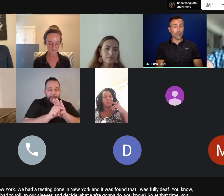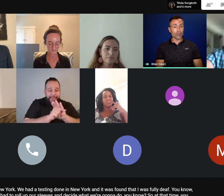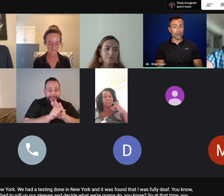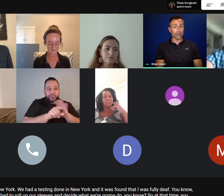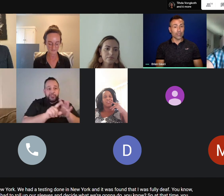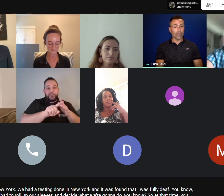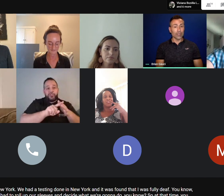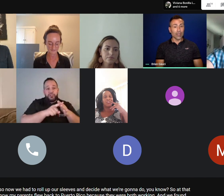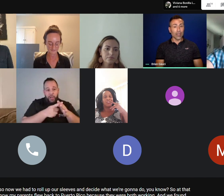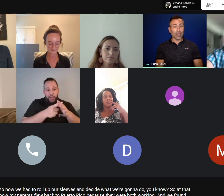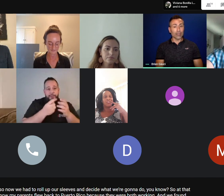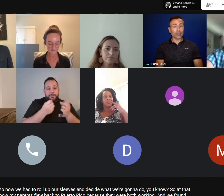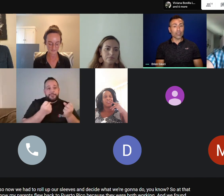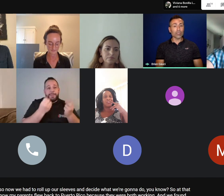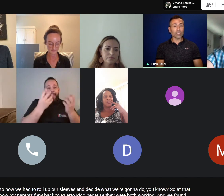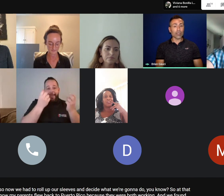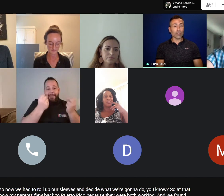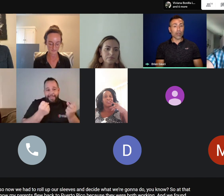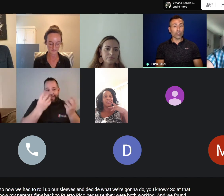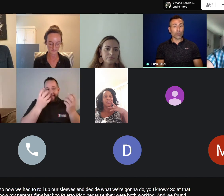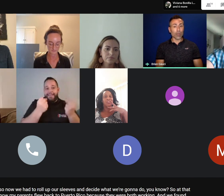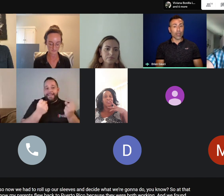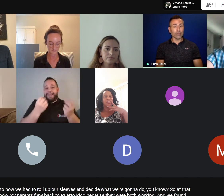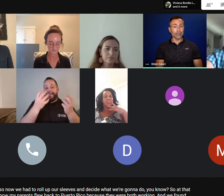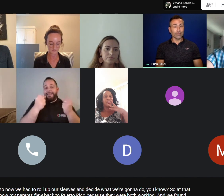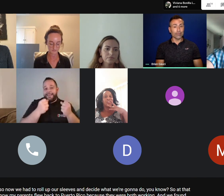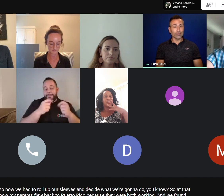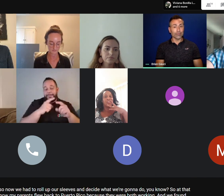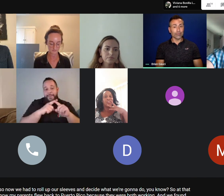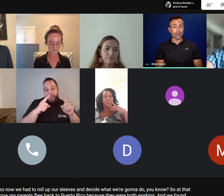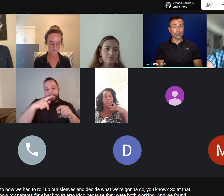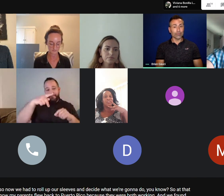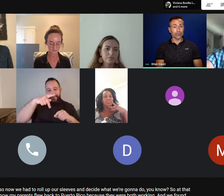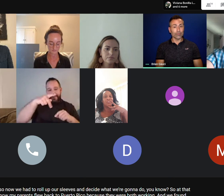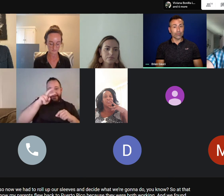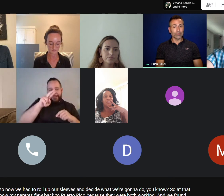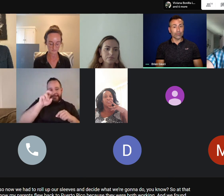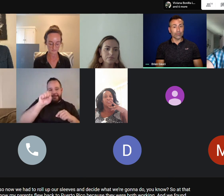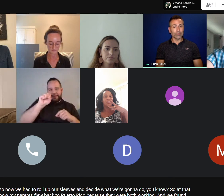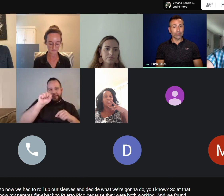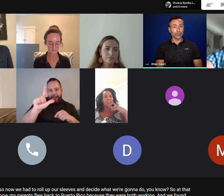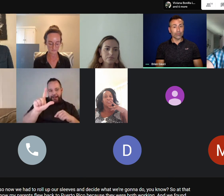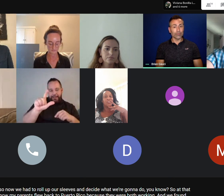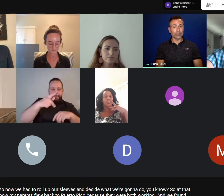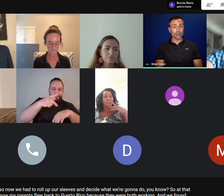make that commute because it was several hours away.